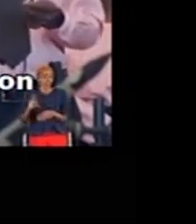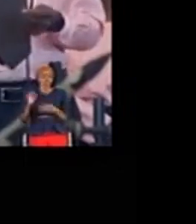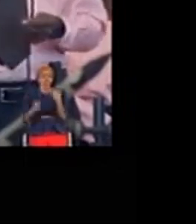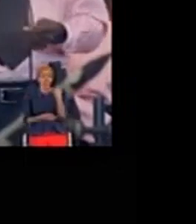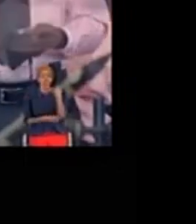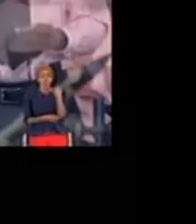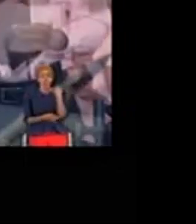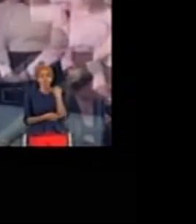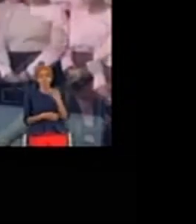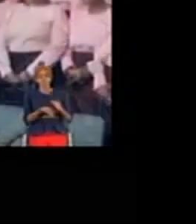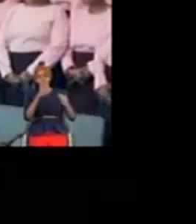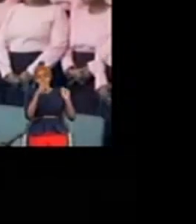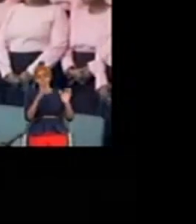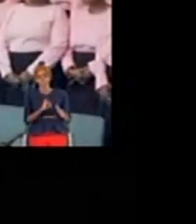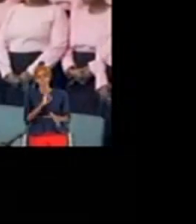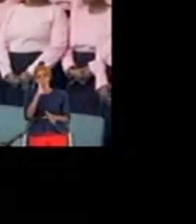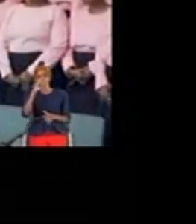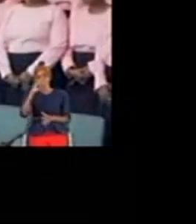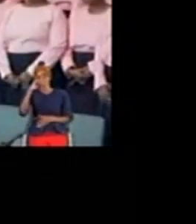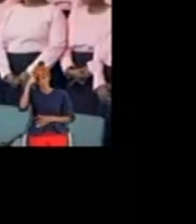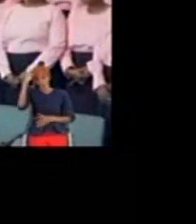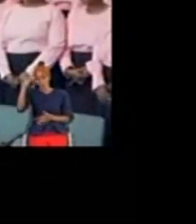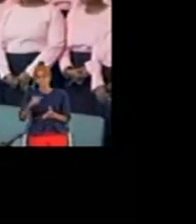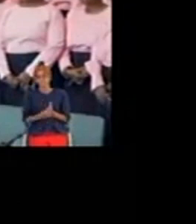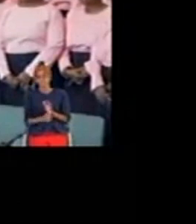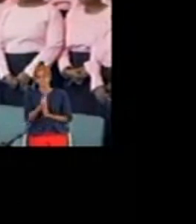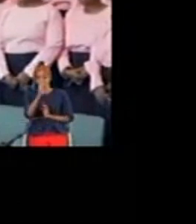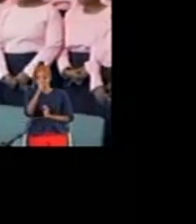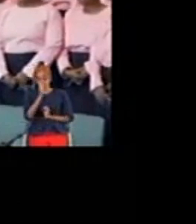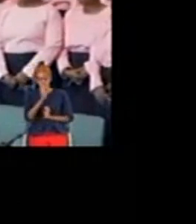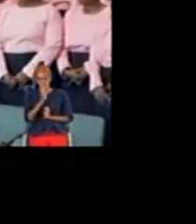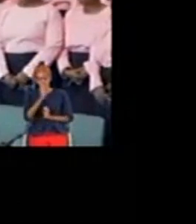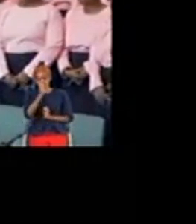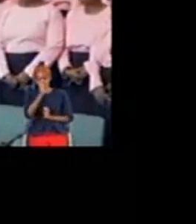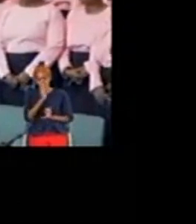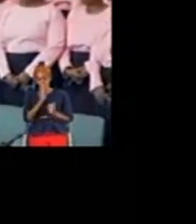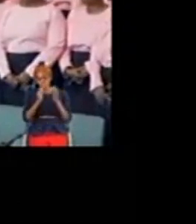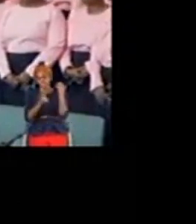temptation. Blessed is the man.